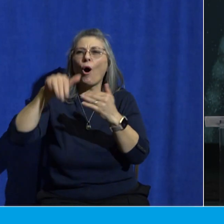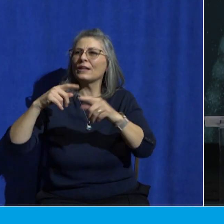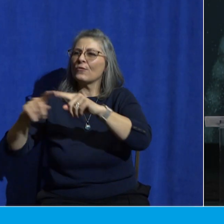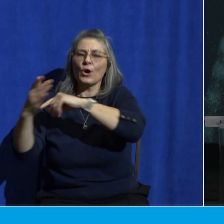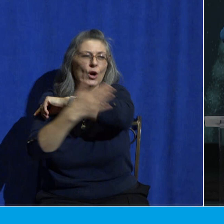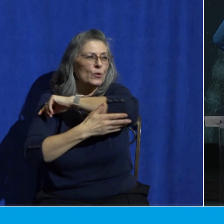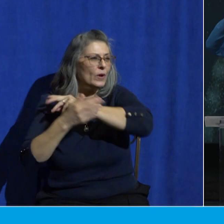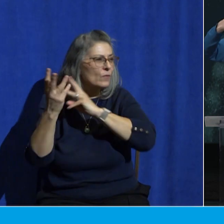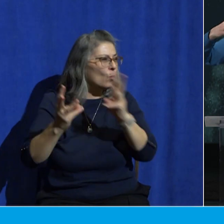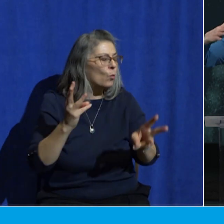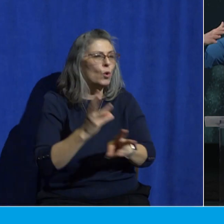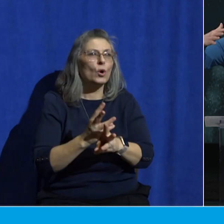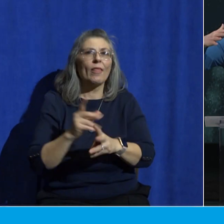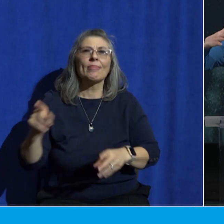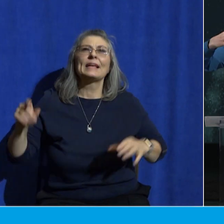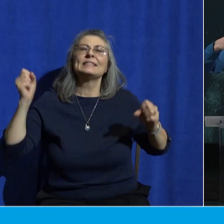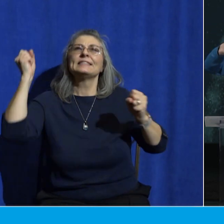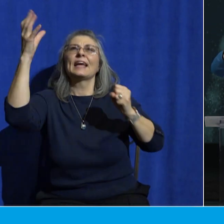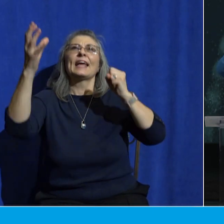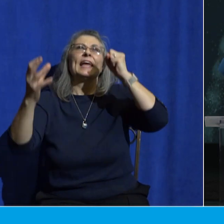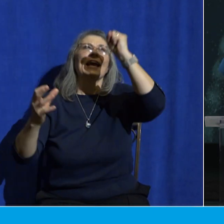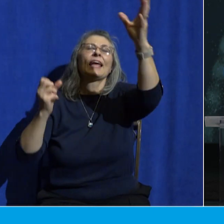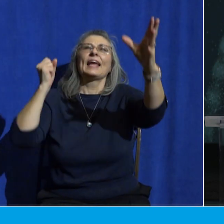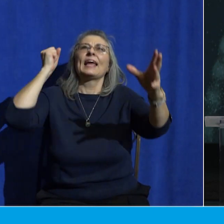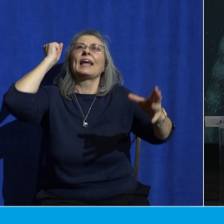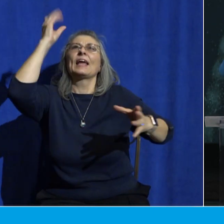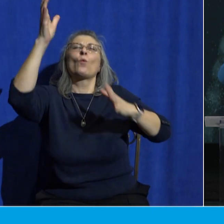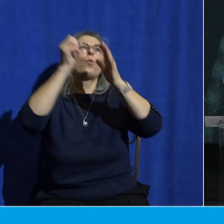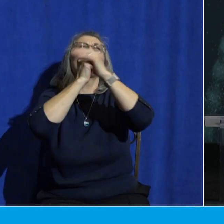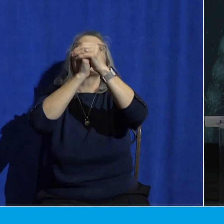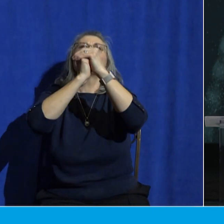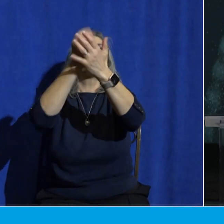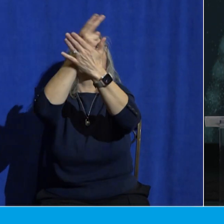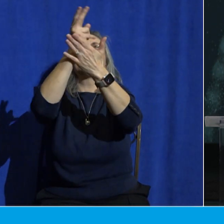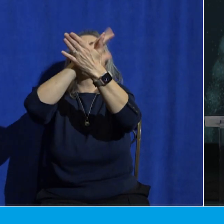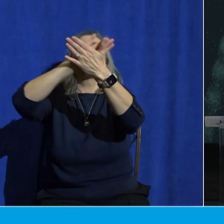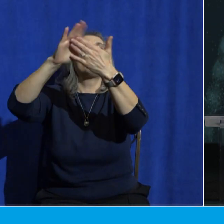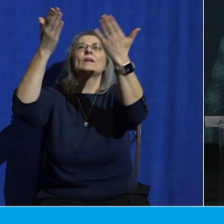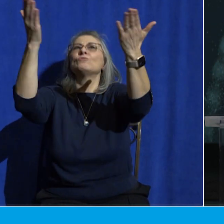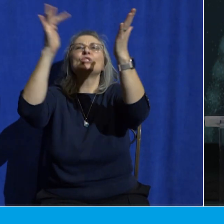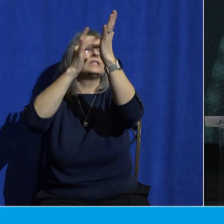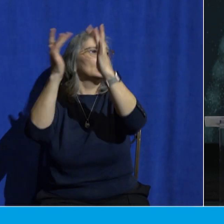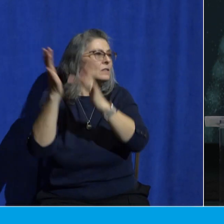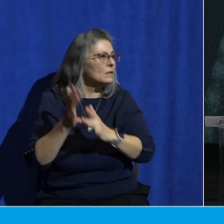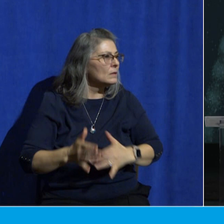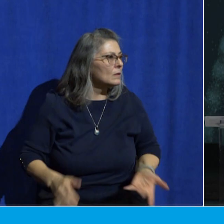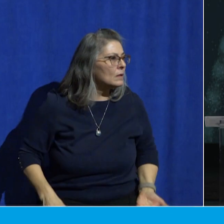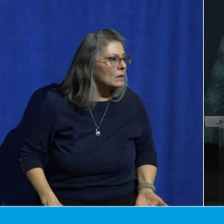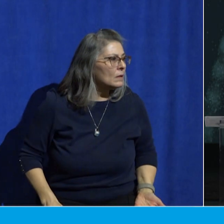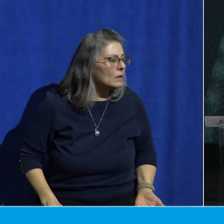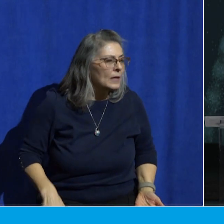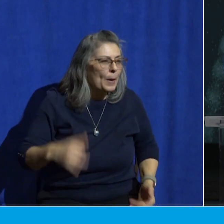same king. And just picture it. I mean, just picture two of those countries, Russia and Ukraine.